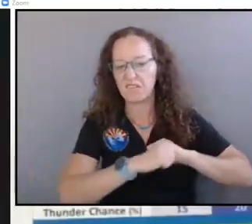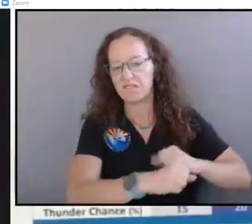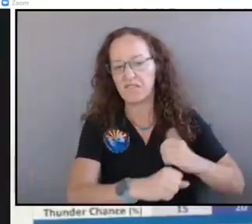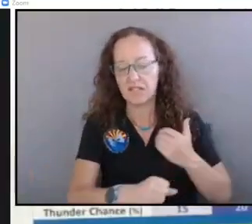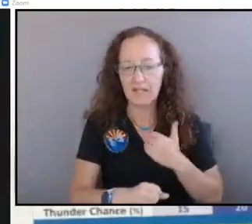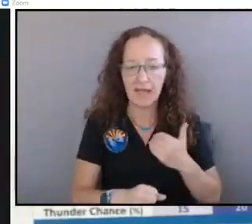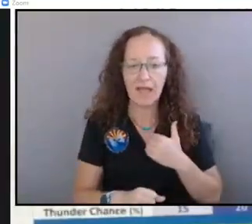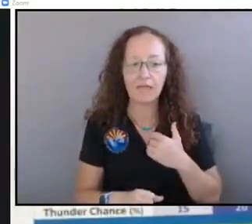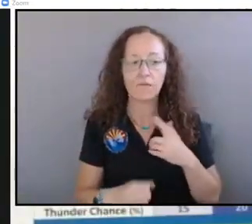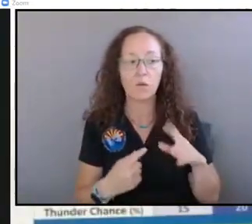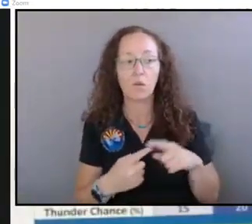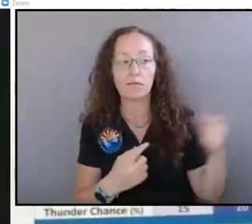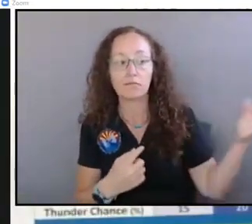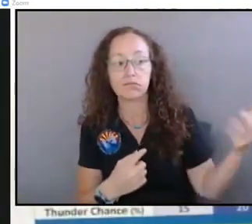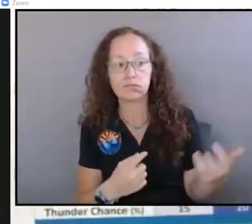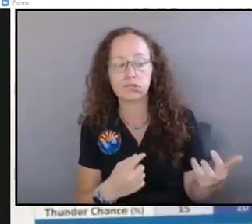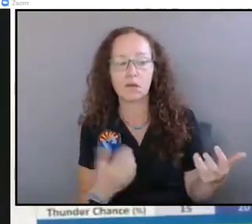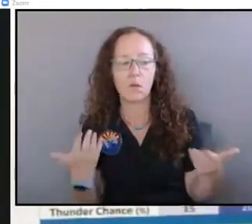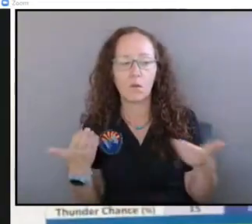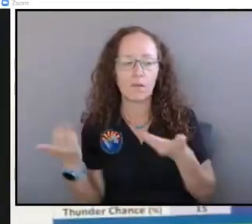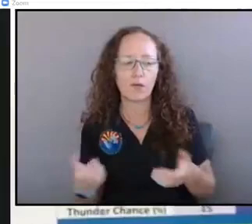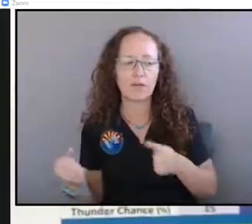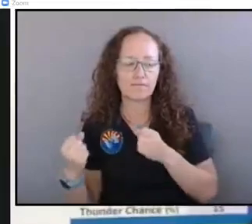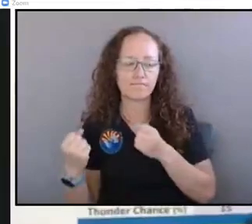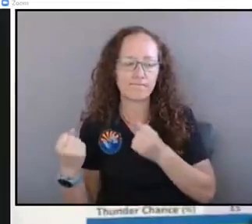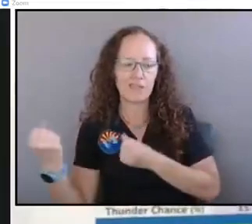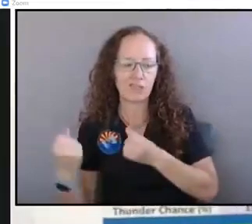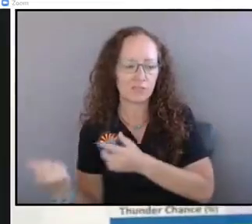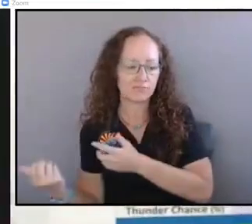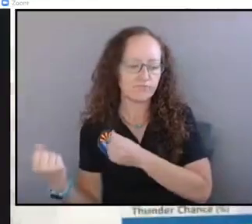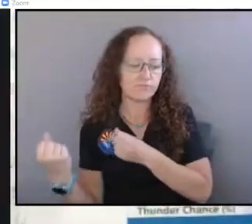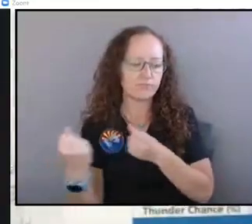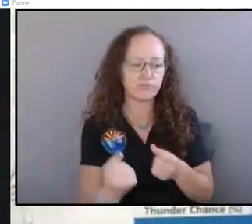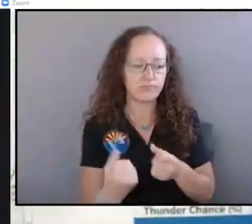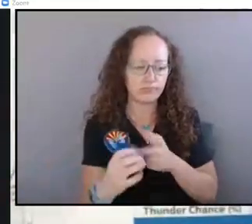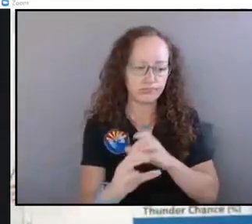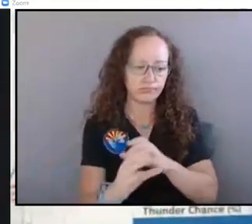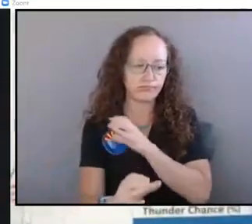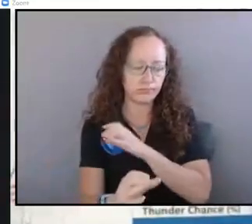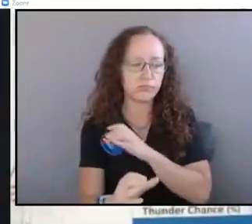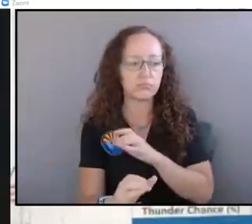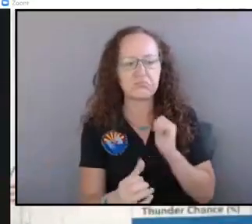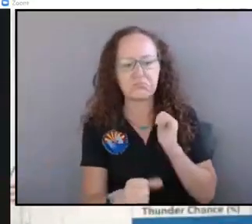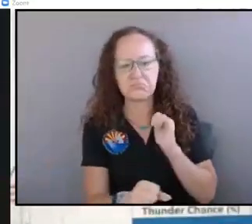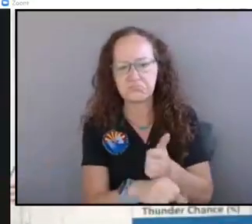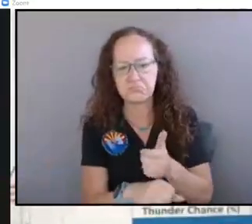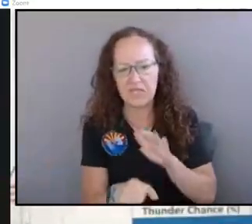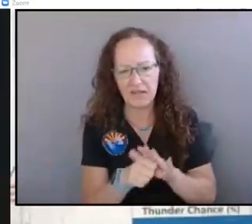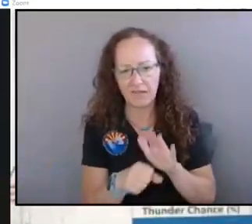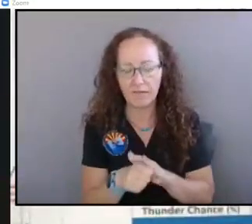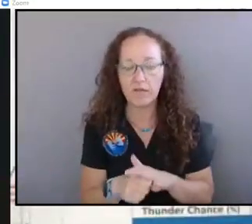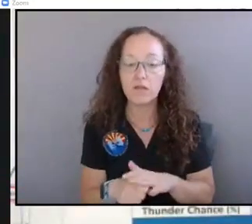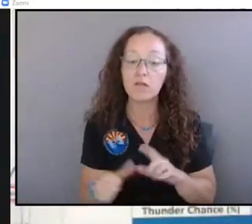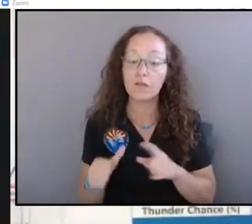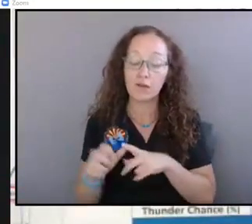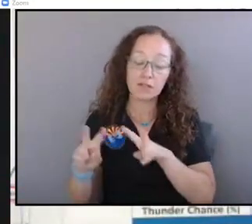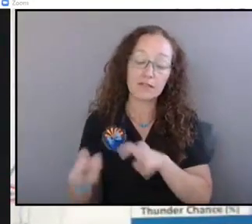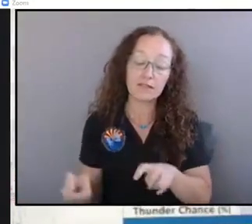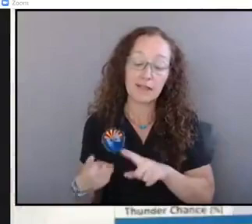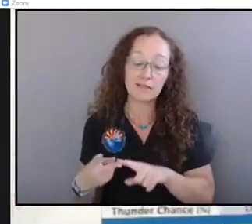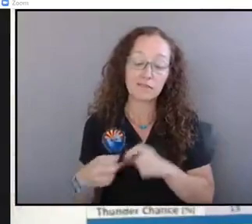structural protection. So first phase is assessment, second phase is getting it ready. And then the third